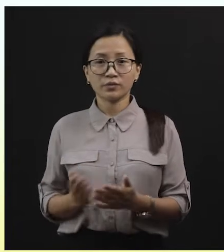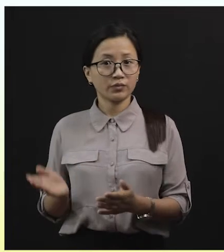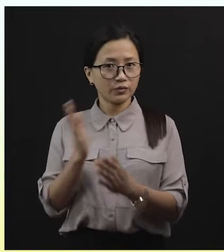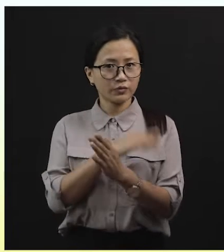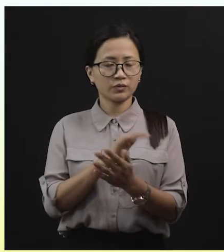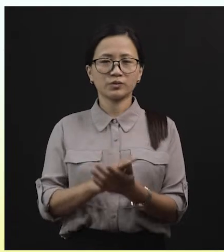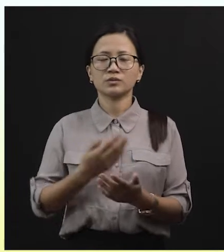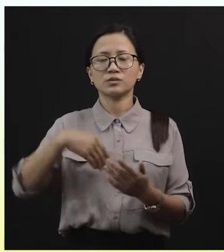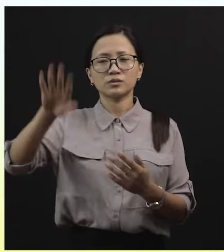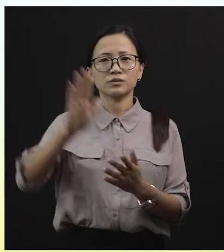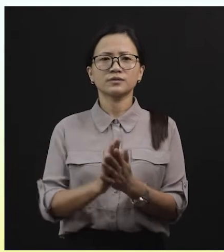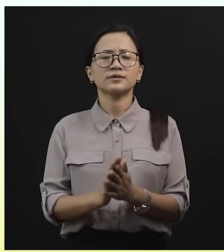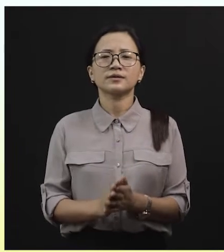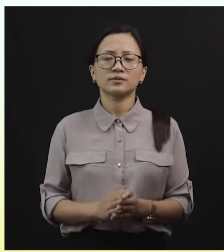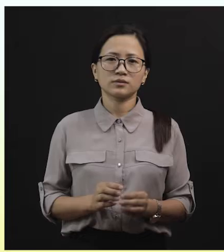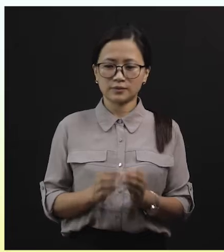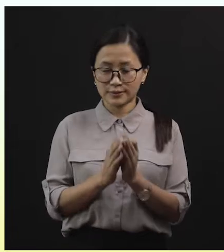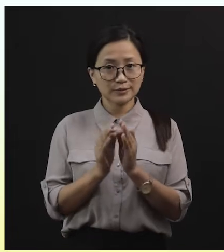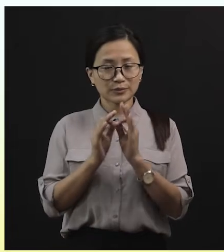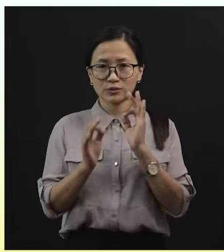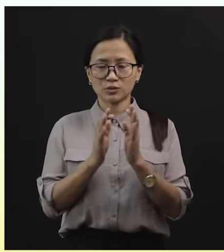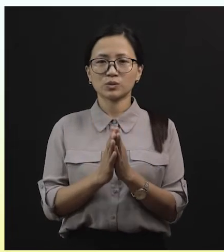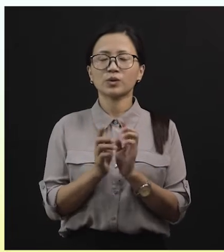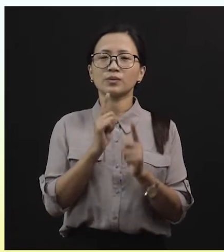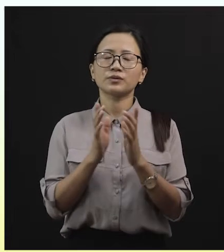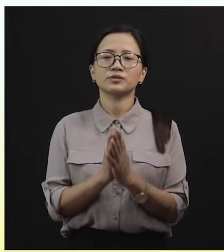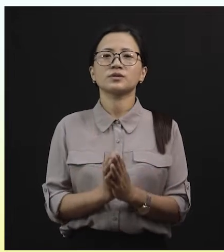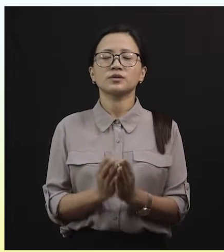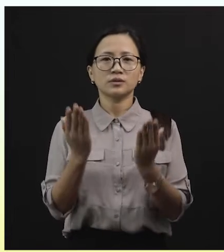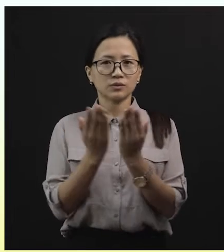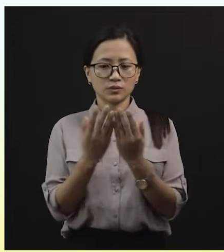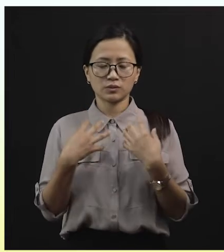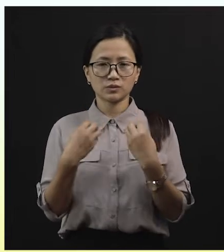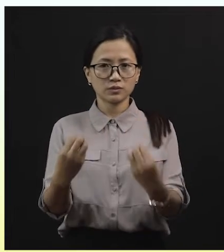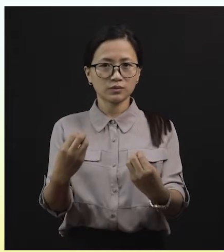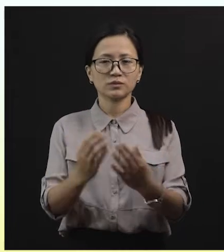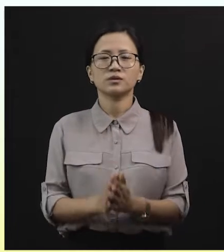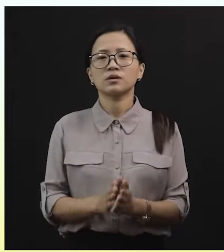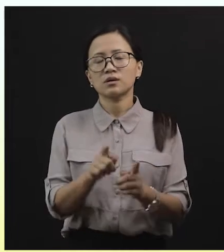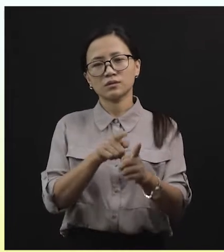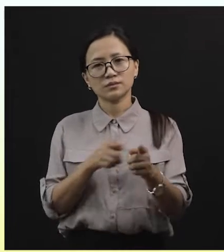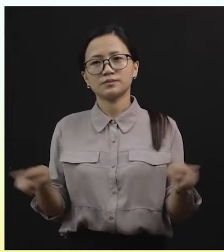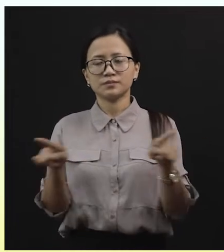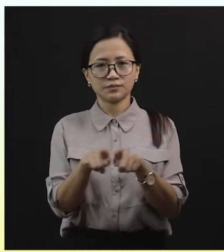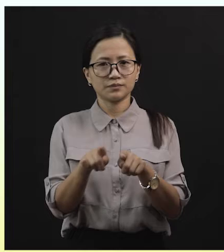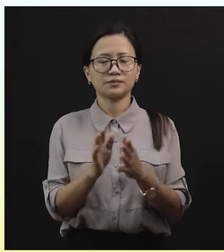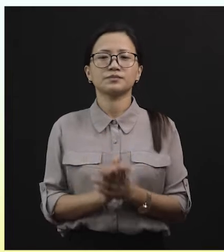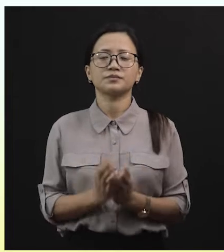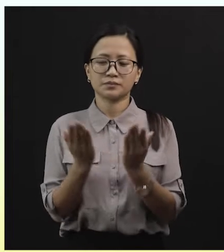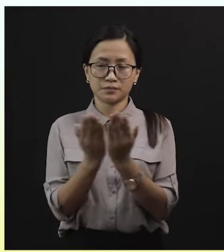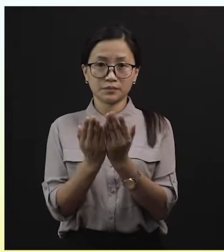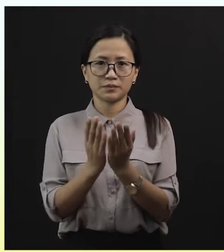the explanation, shall we all recite the poem? I want you students to all read along with me. Okay? We will start